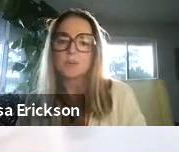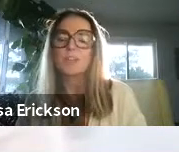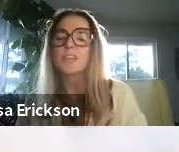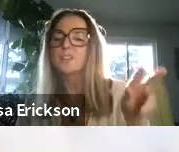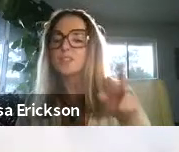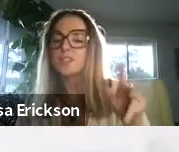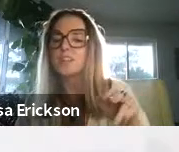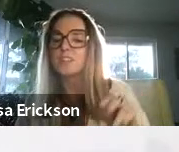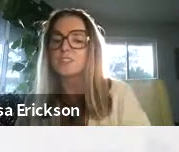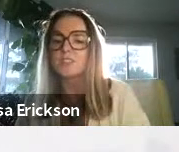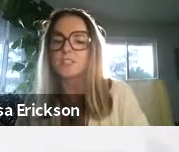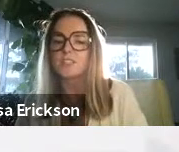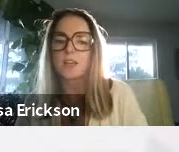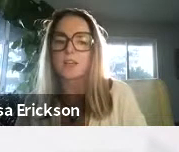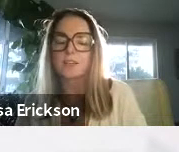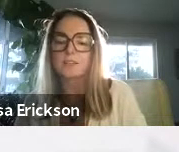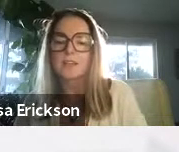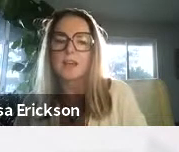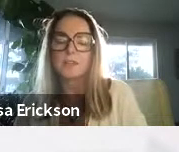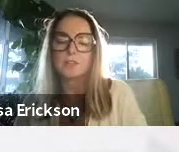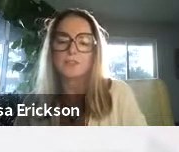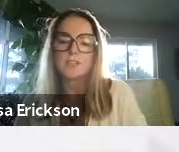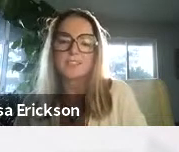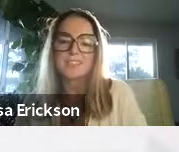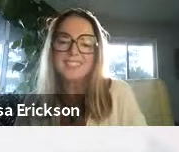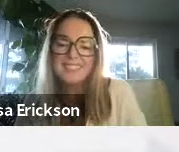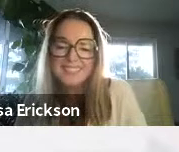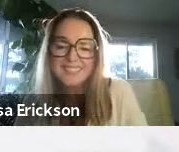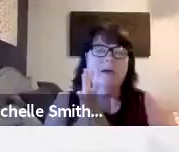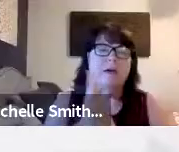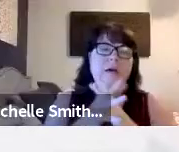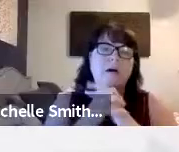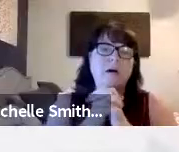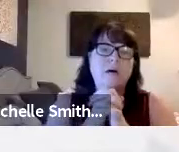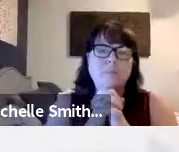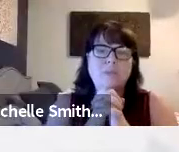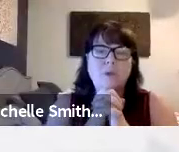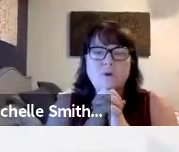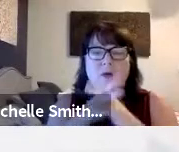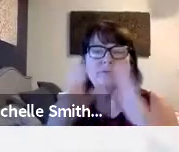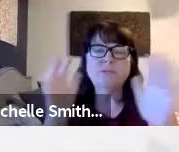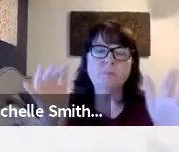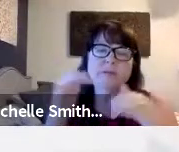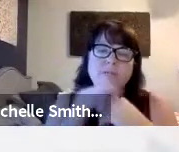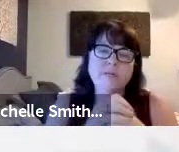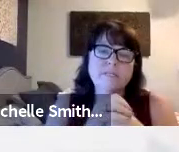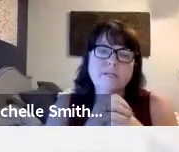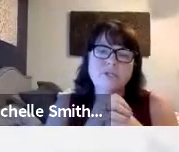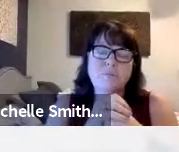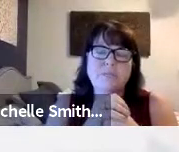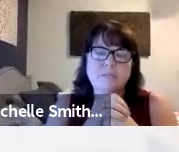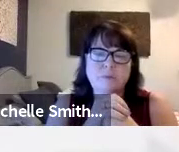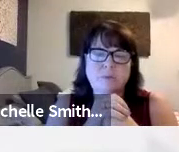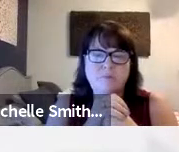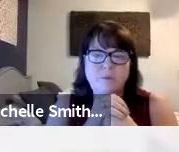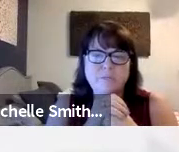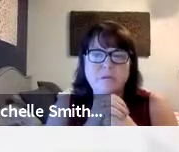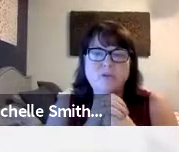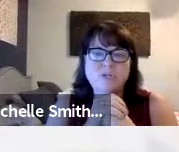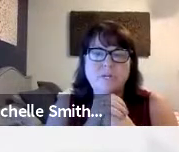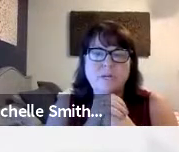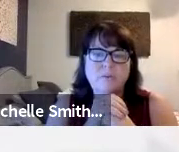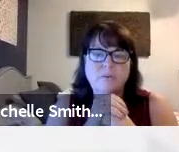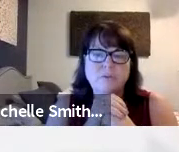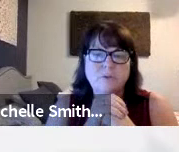bit about, we're going to do the challenges on each slide and kind of how they're addressing it. Yeah, we'll call this the real talk section because I really want